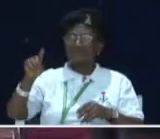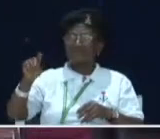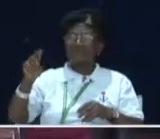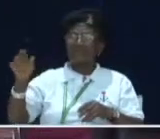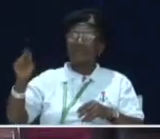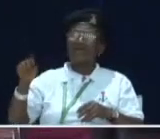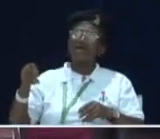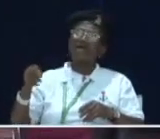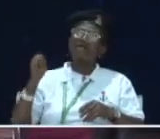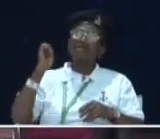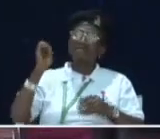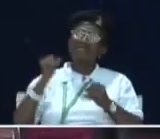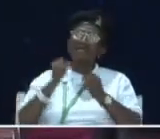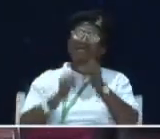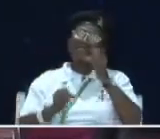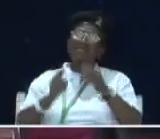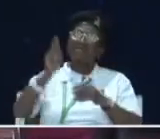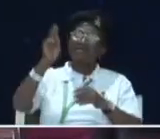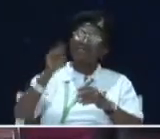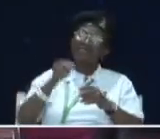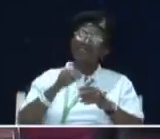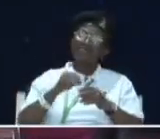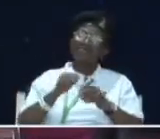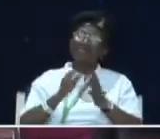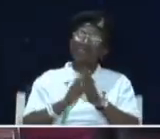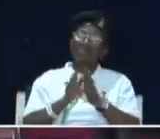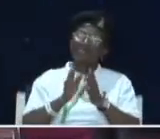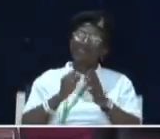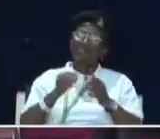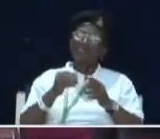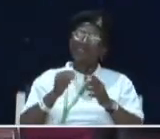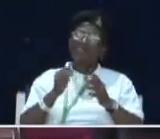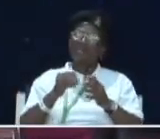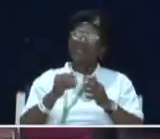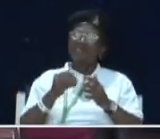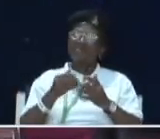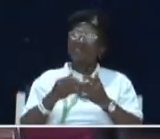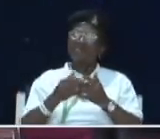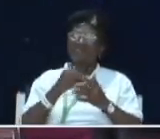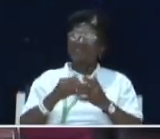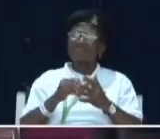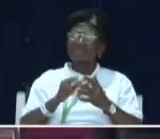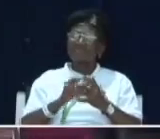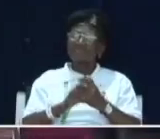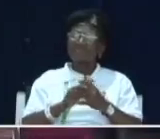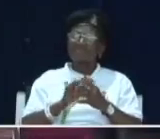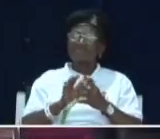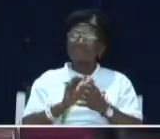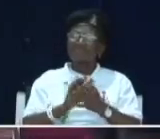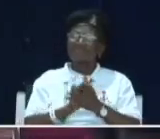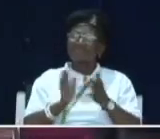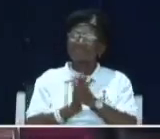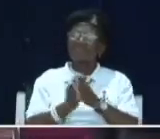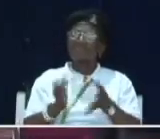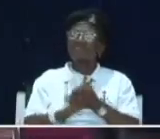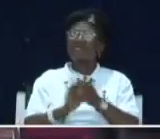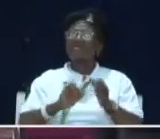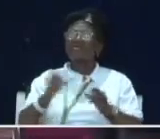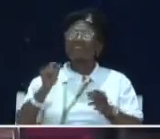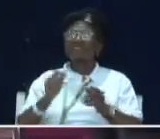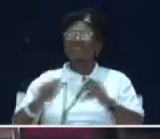he ended up becoming the great, great, great, great grandfather of the King of Kings.